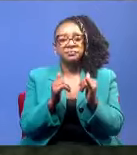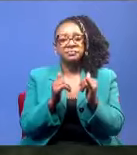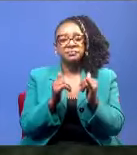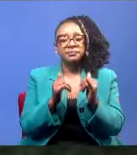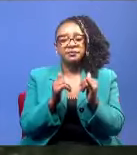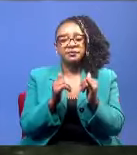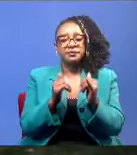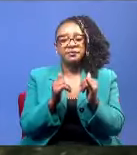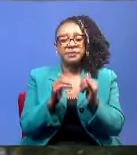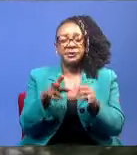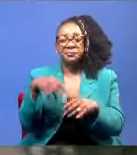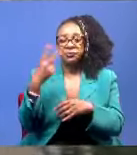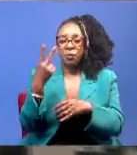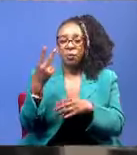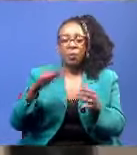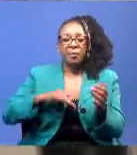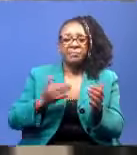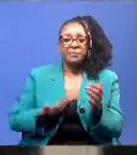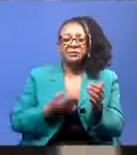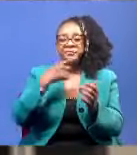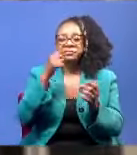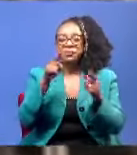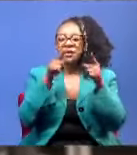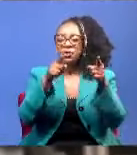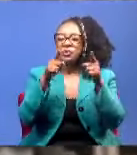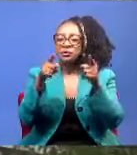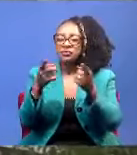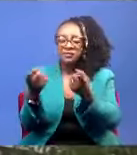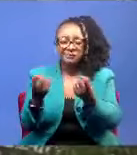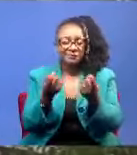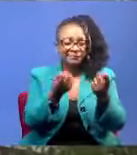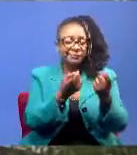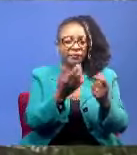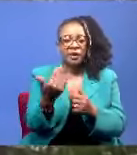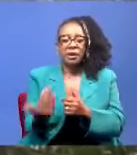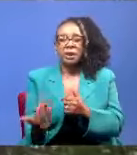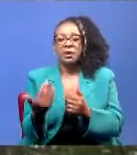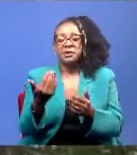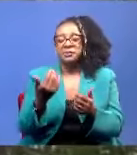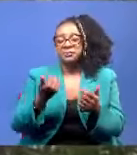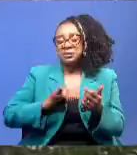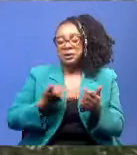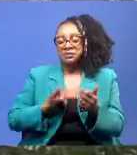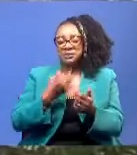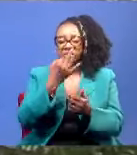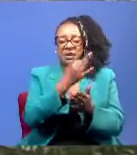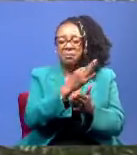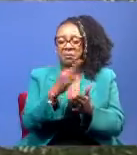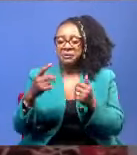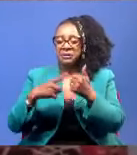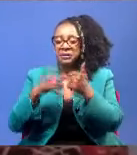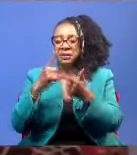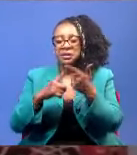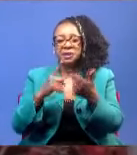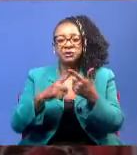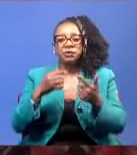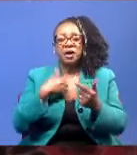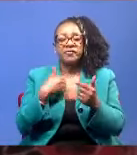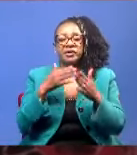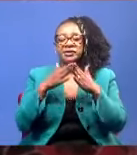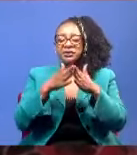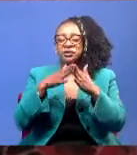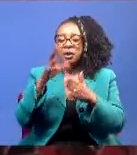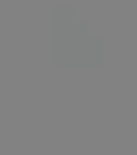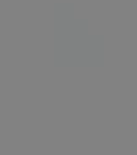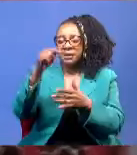The two women accused of luring the young girls aged 3 and 6 to partake in pedophilia and other indecent sexual acts with